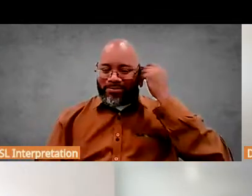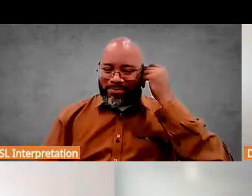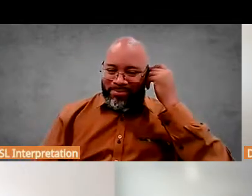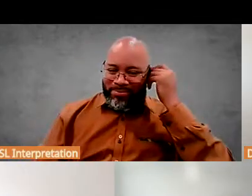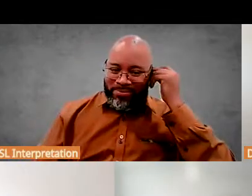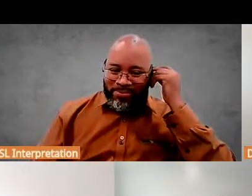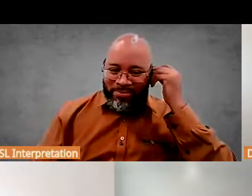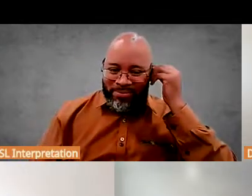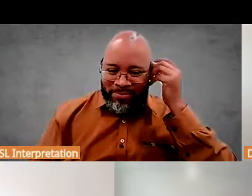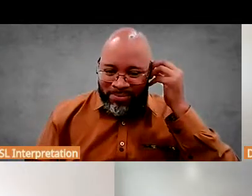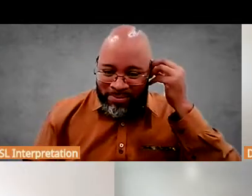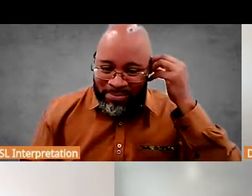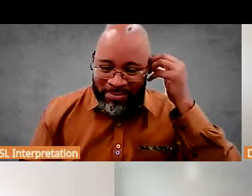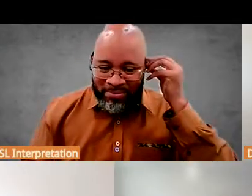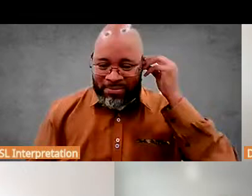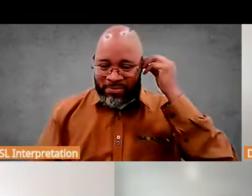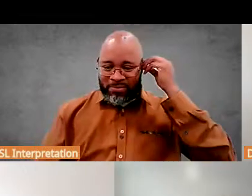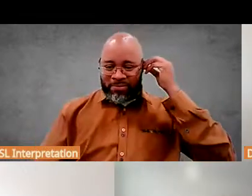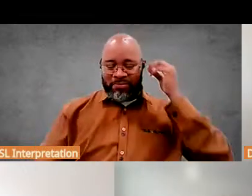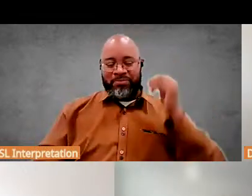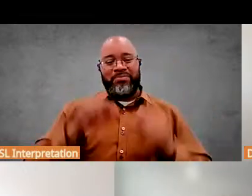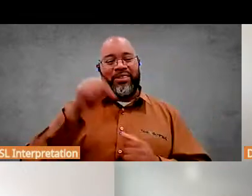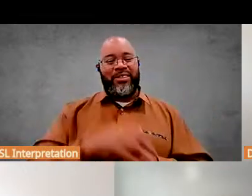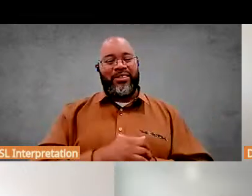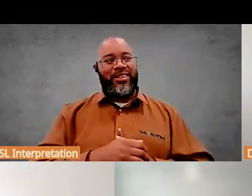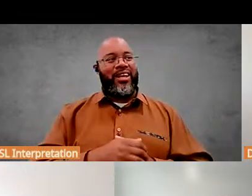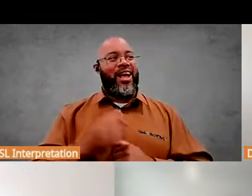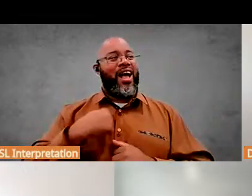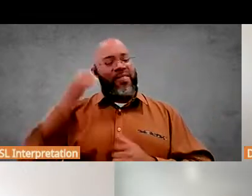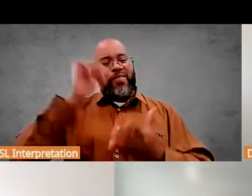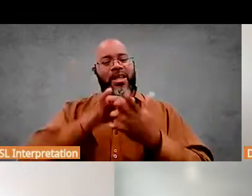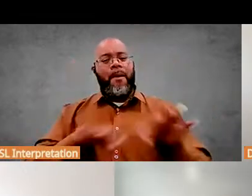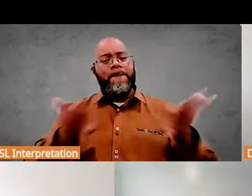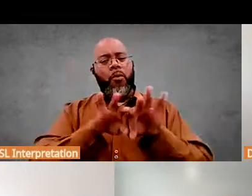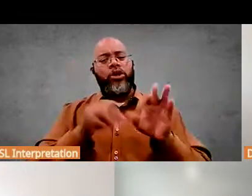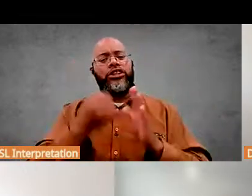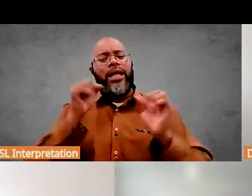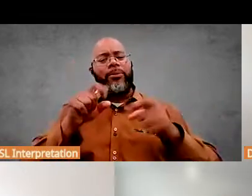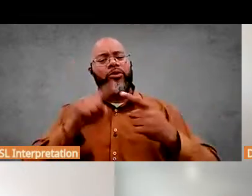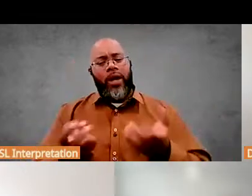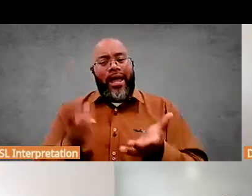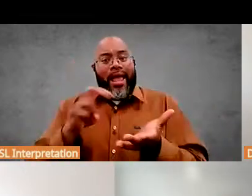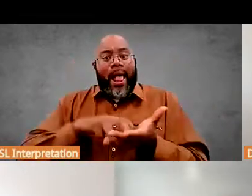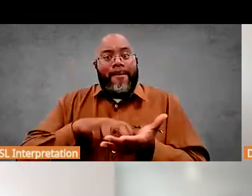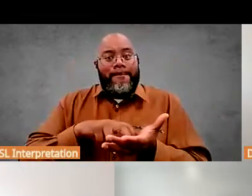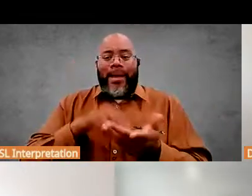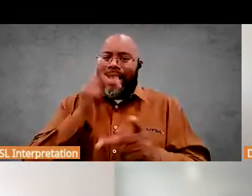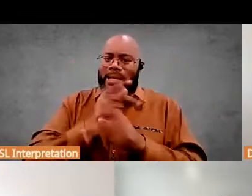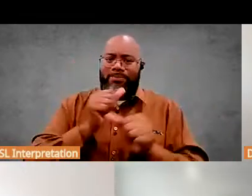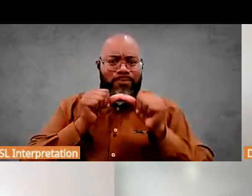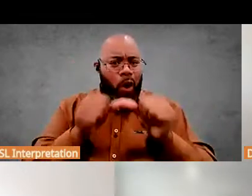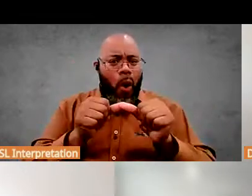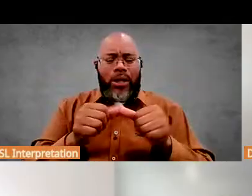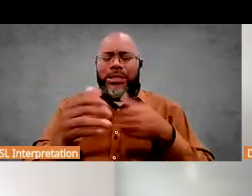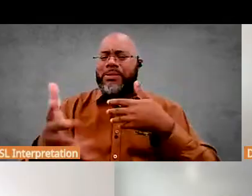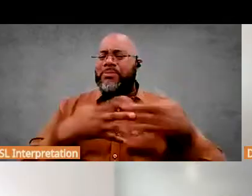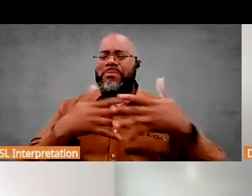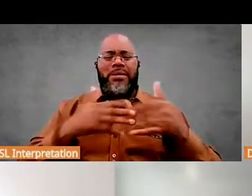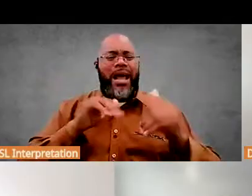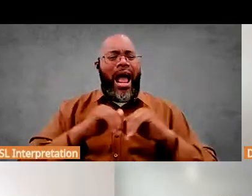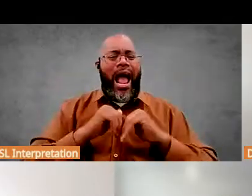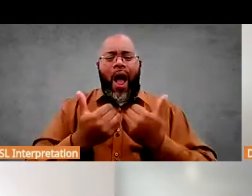Good to hear that. Yeah, I think it's important to just be able to get up and keep going, even despite how much